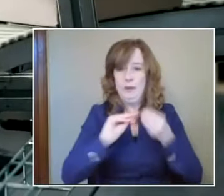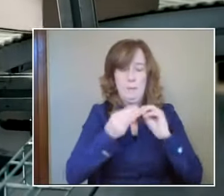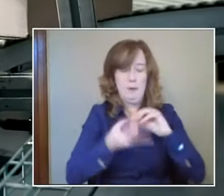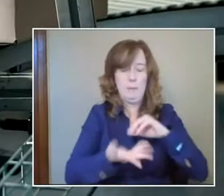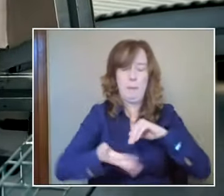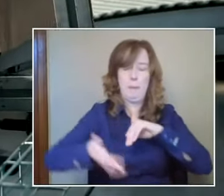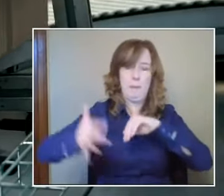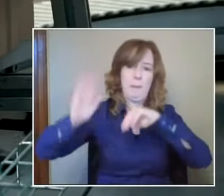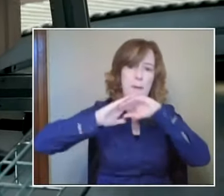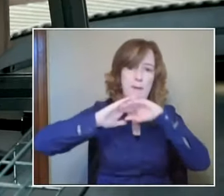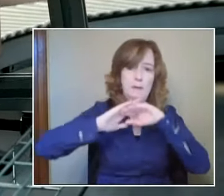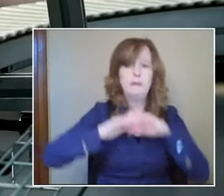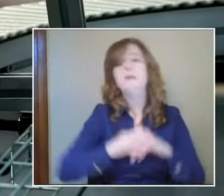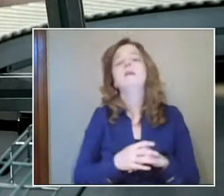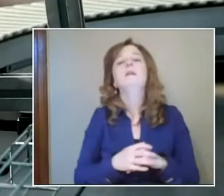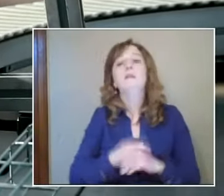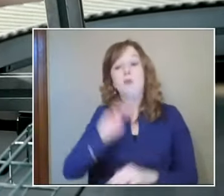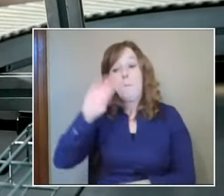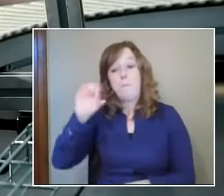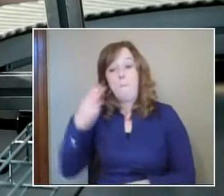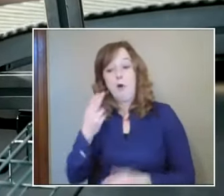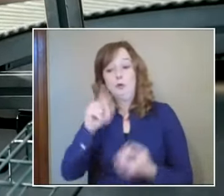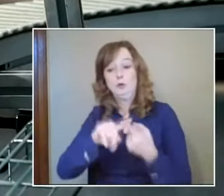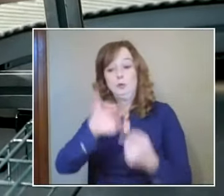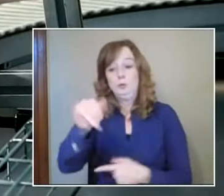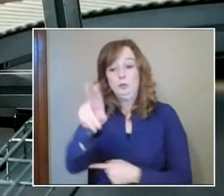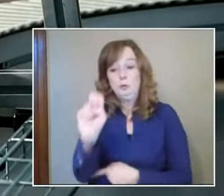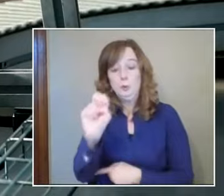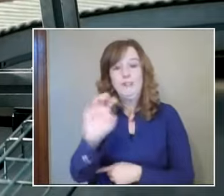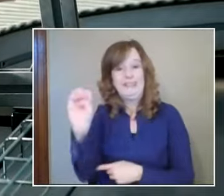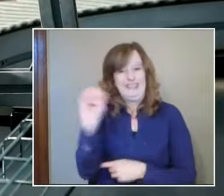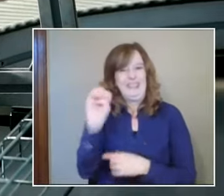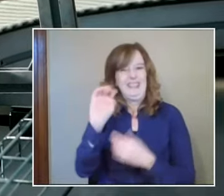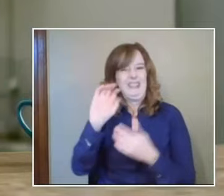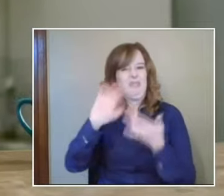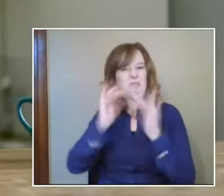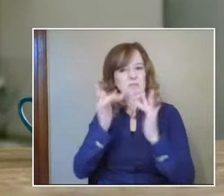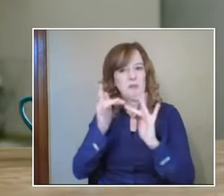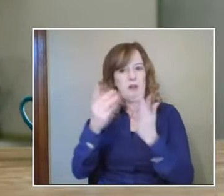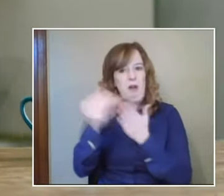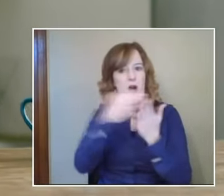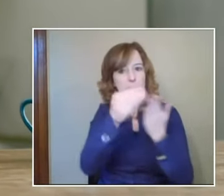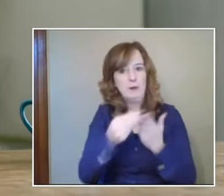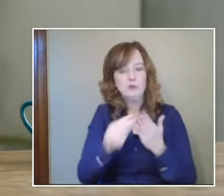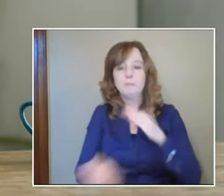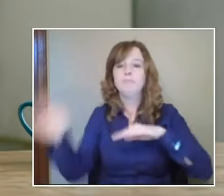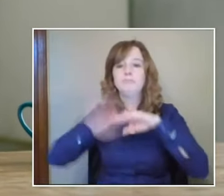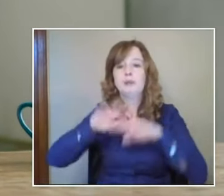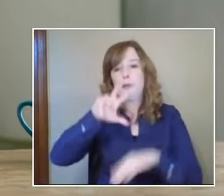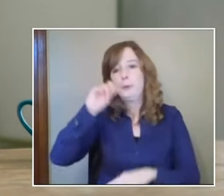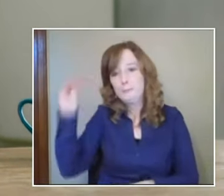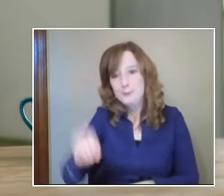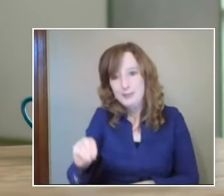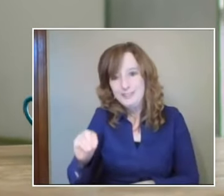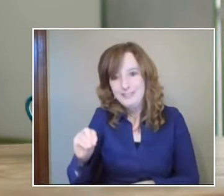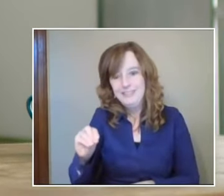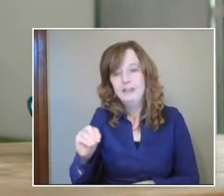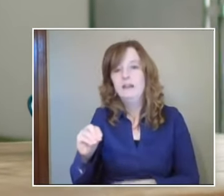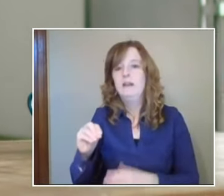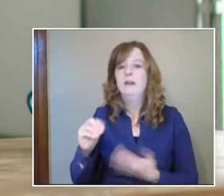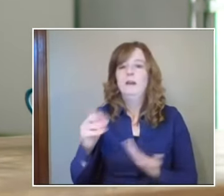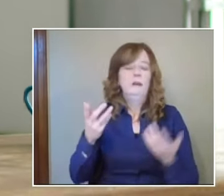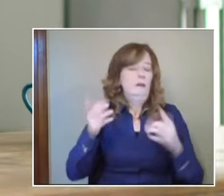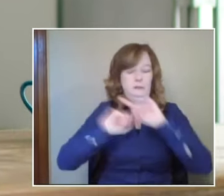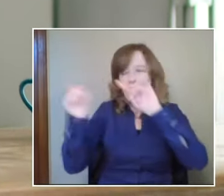grew almost 32%. The pandemic accelerated the shift away from physical stores to digital